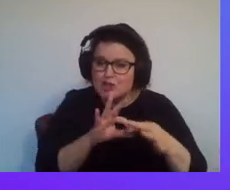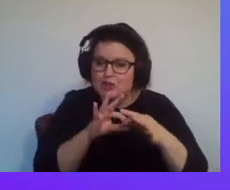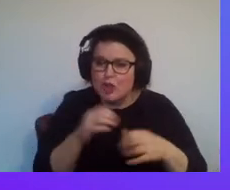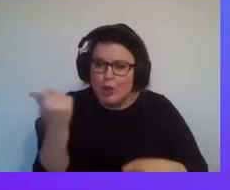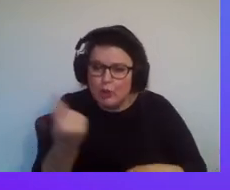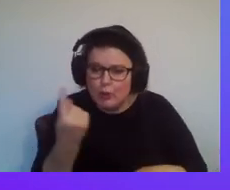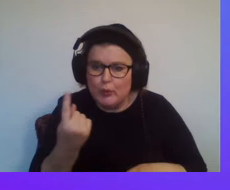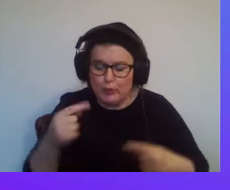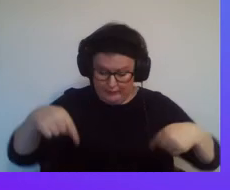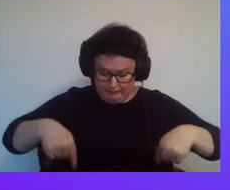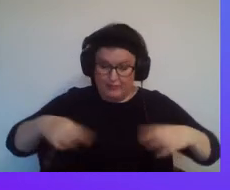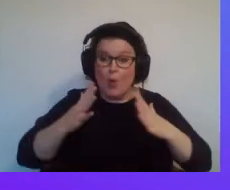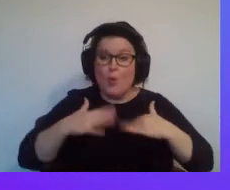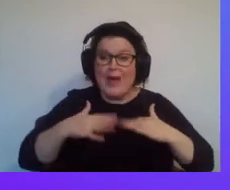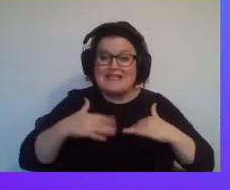Pimlico,